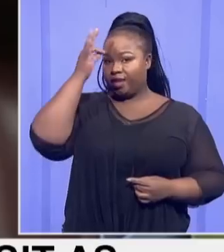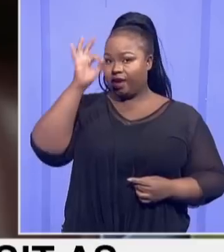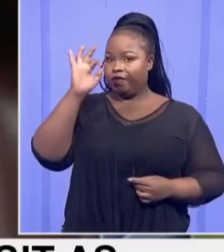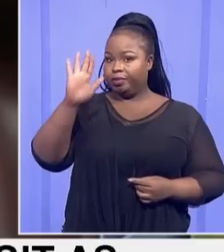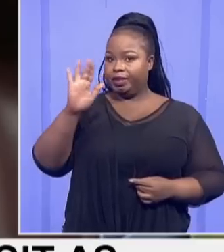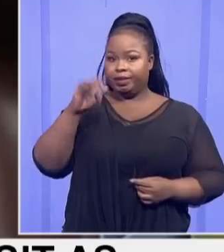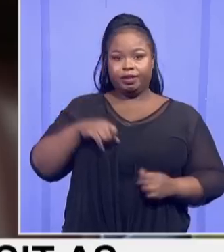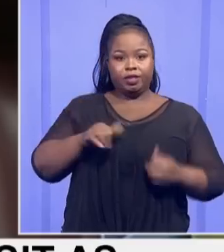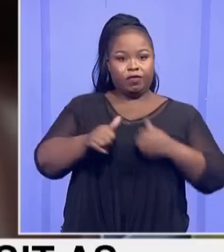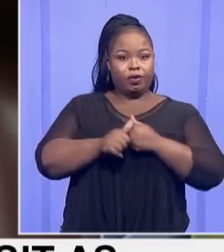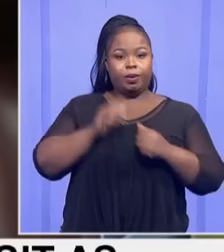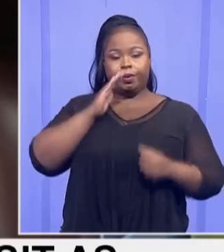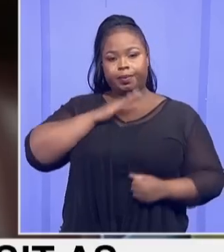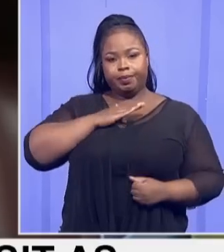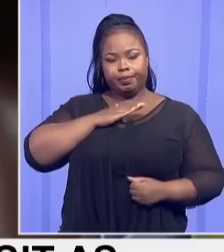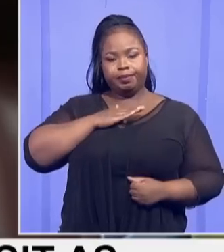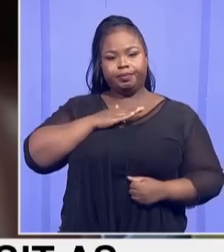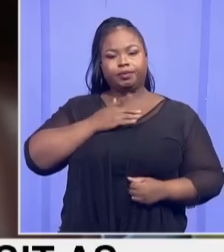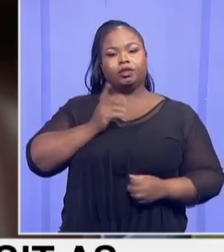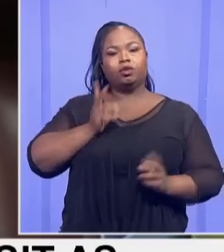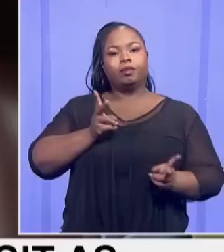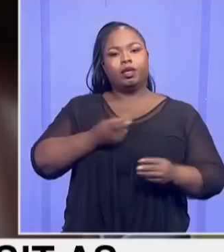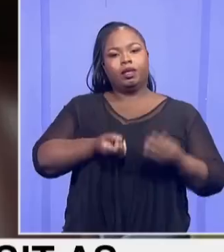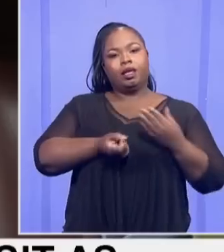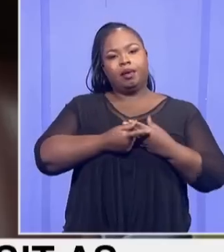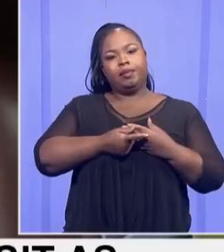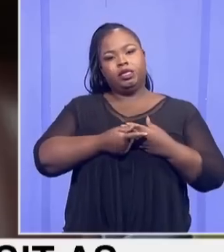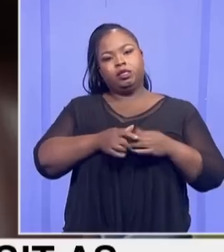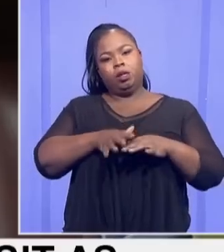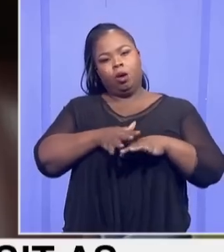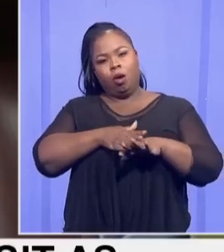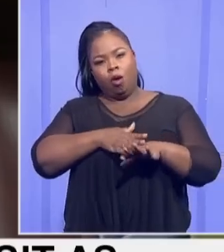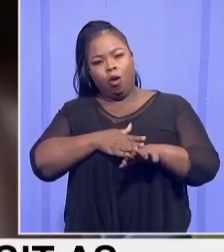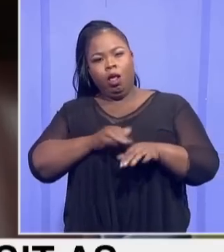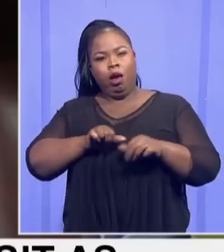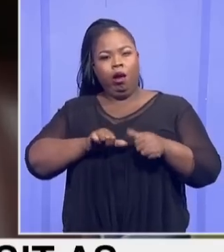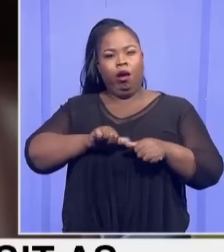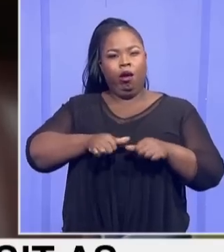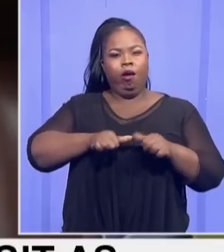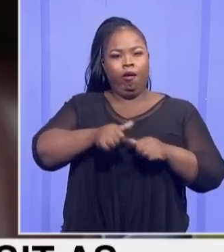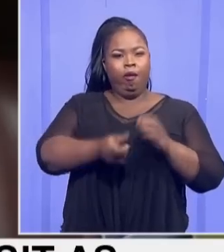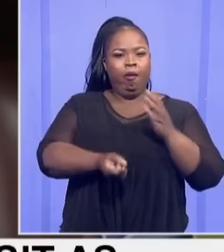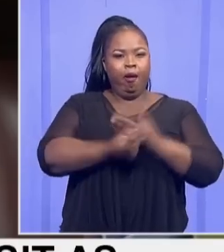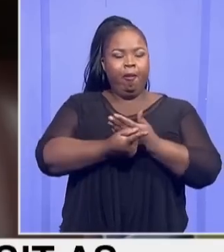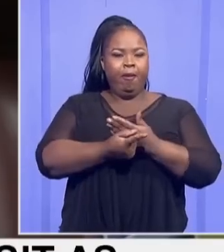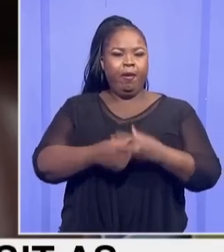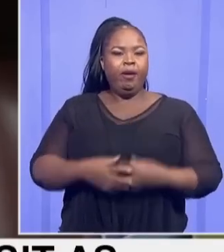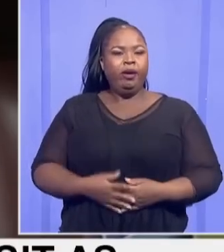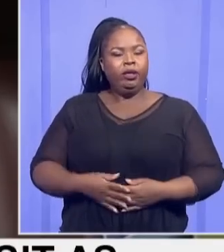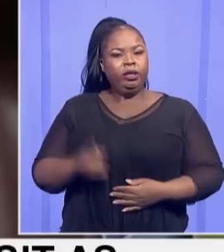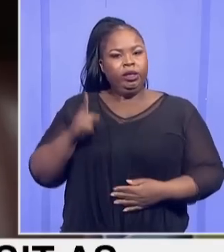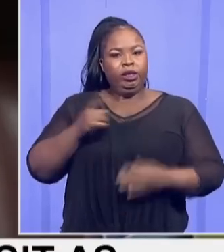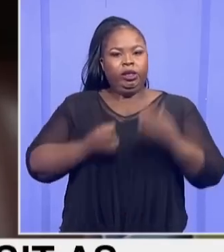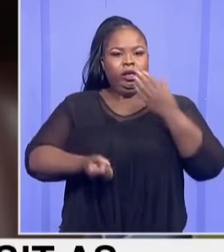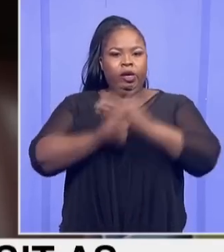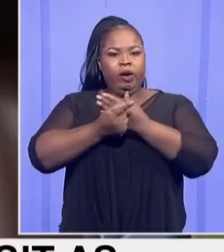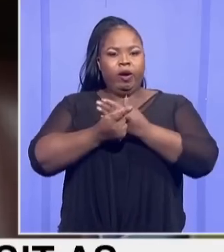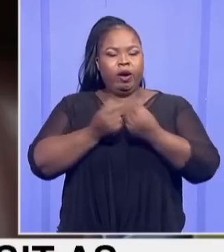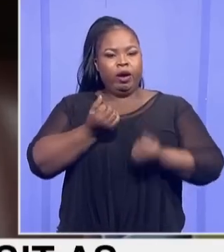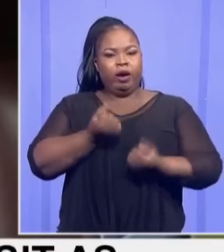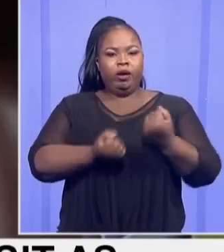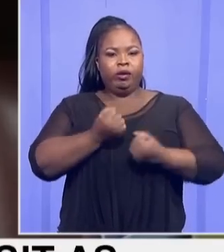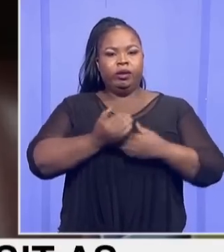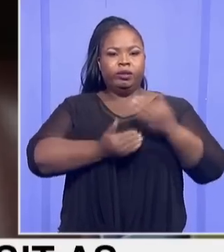it is often done gradually and surreptitiously. Where this occurs in court